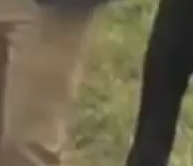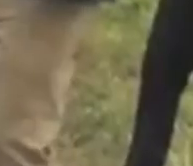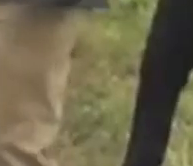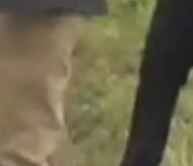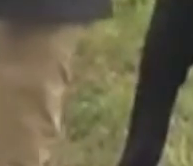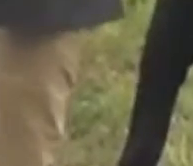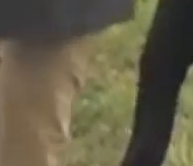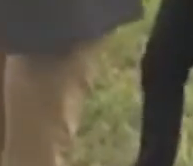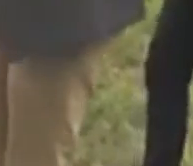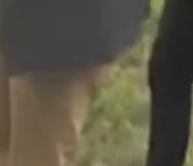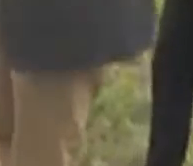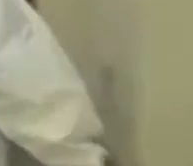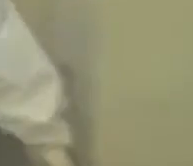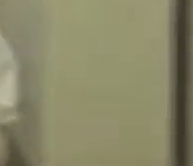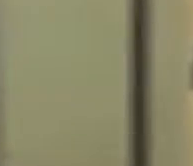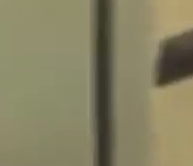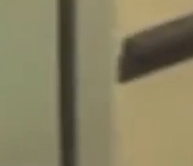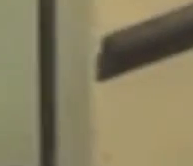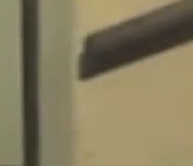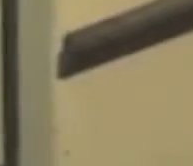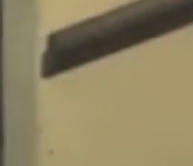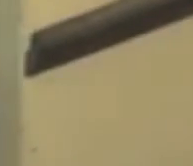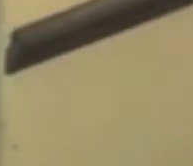MCAs want a breakup.